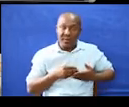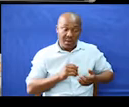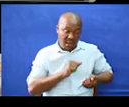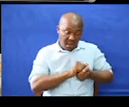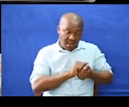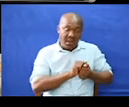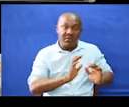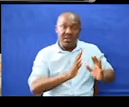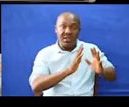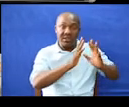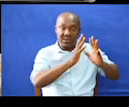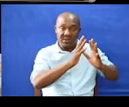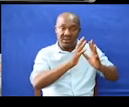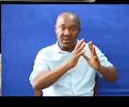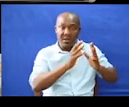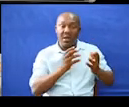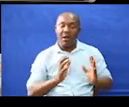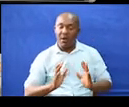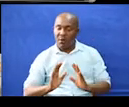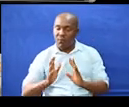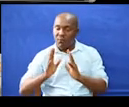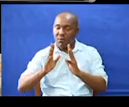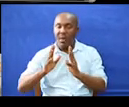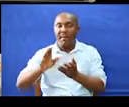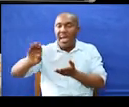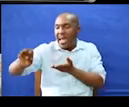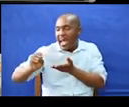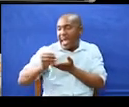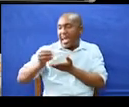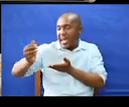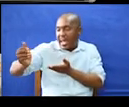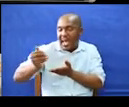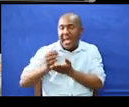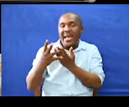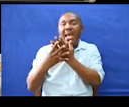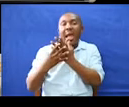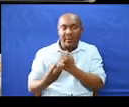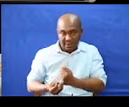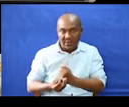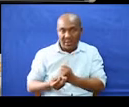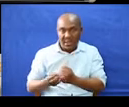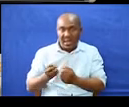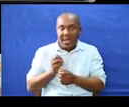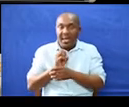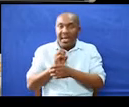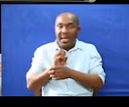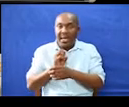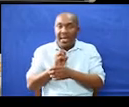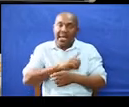evolved by inherent acquired characteristics. What was this